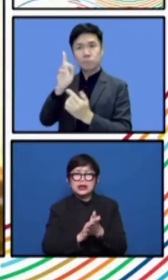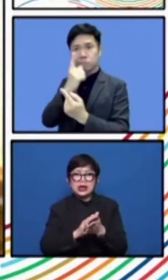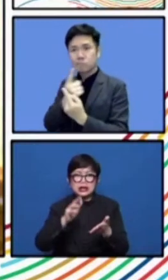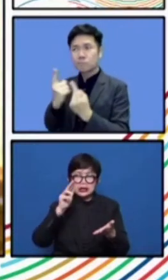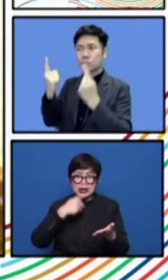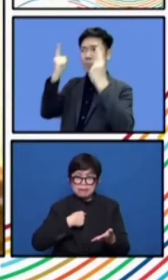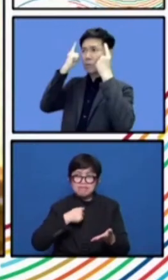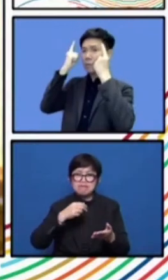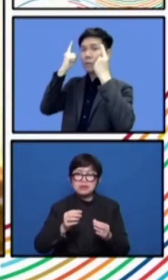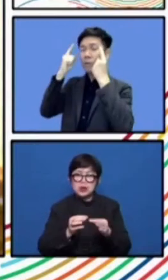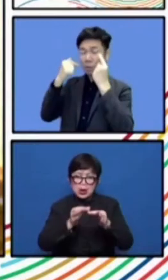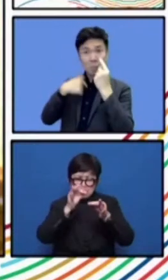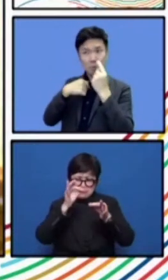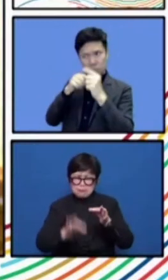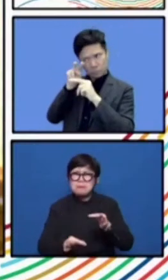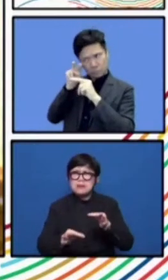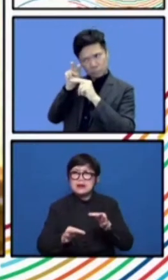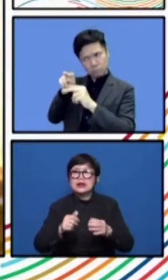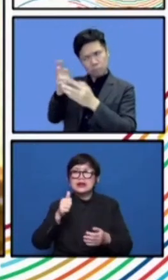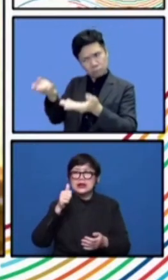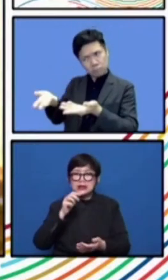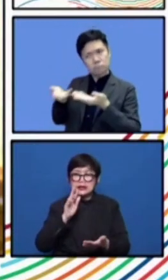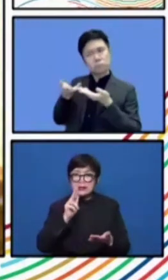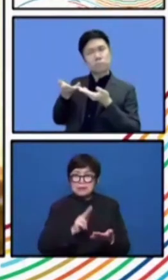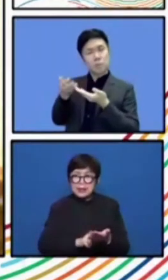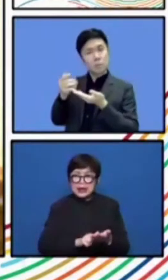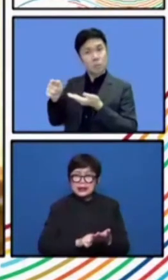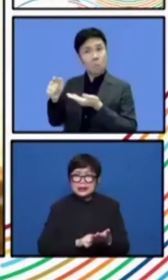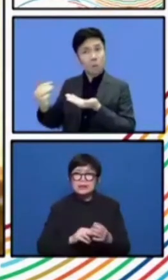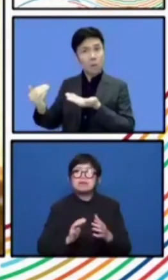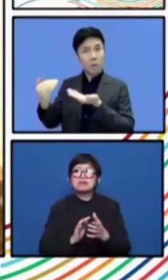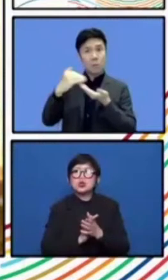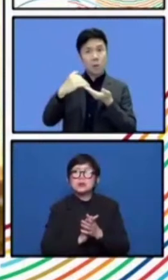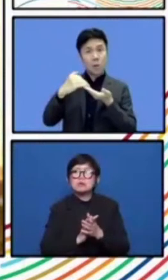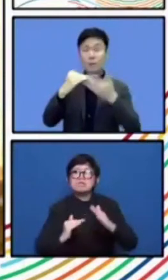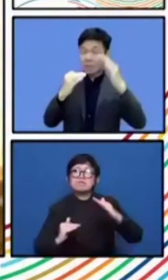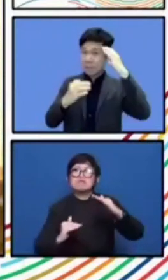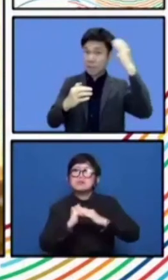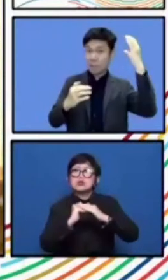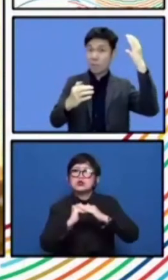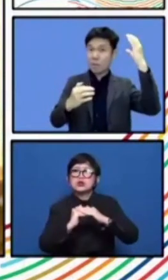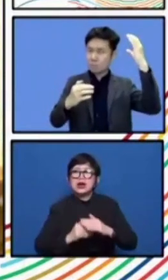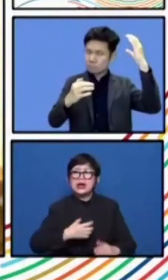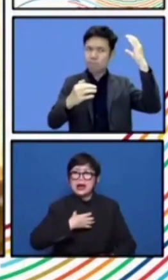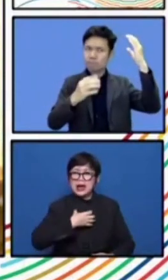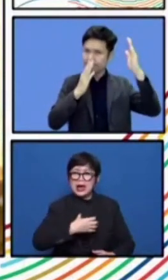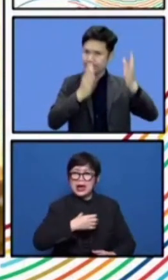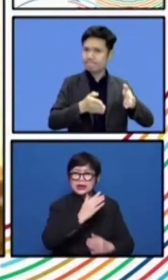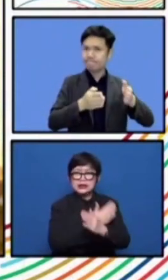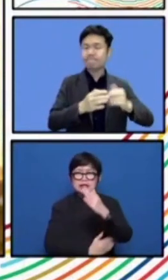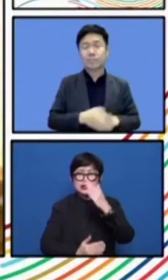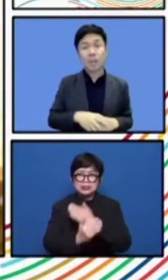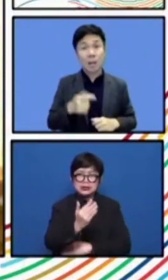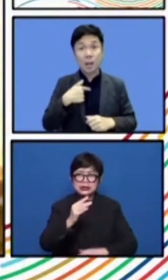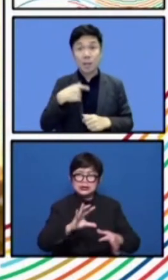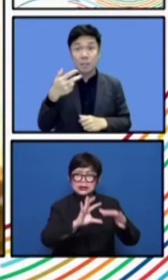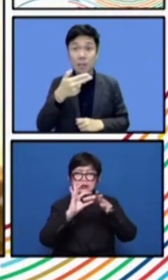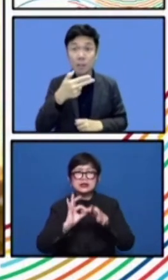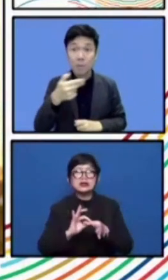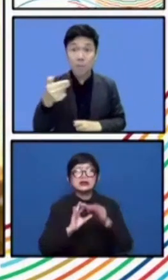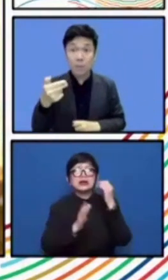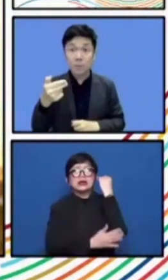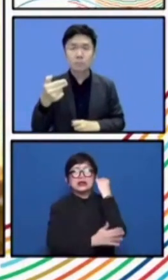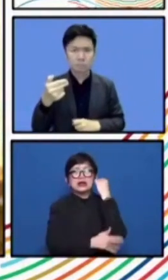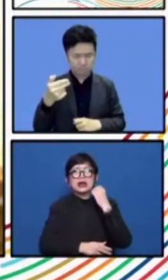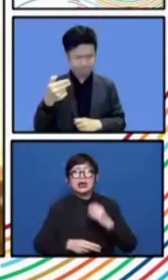right supportive disabilities and partnership with the state and we Indonesia has to work seriously on